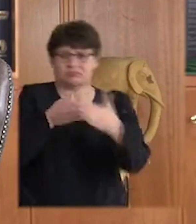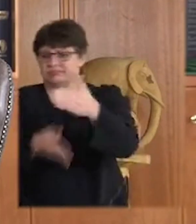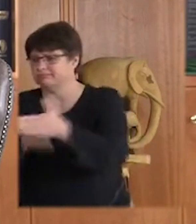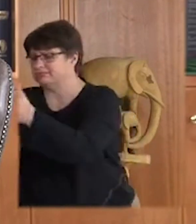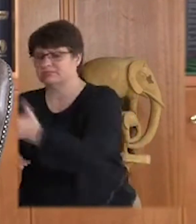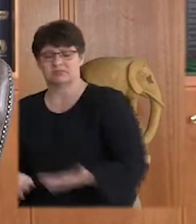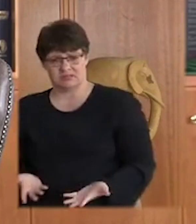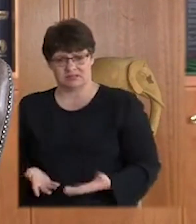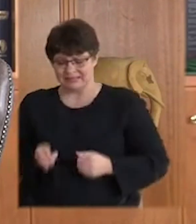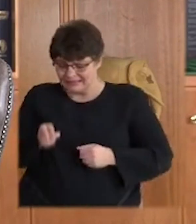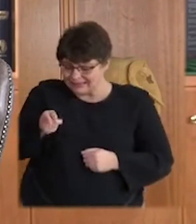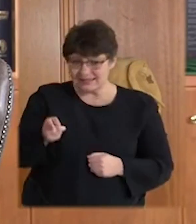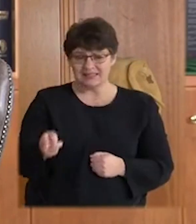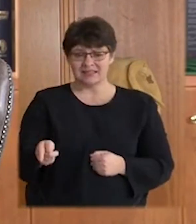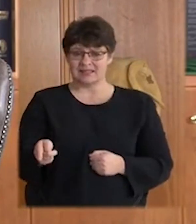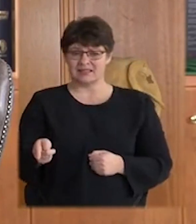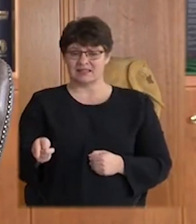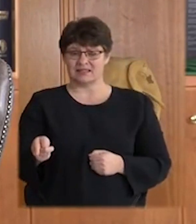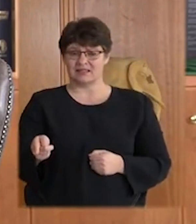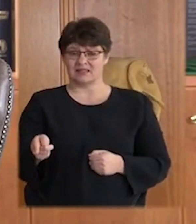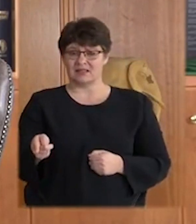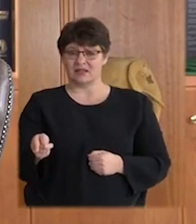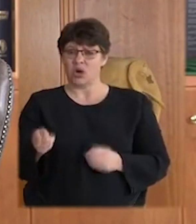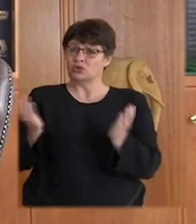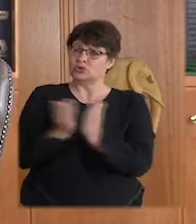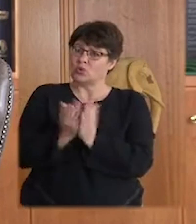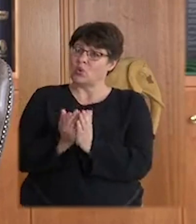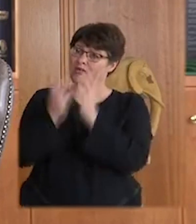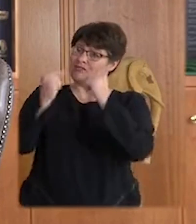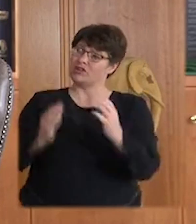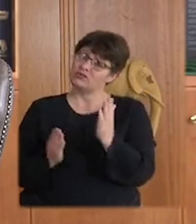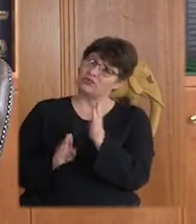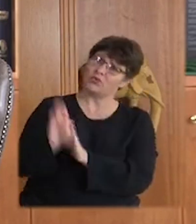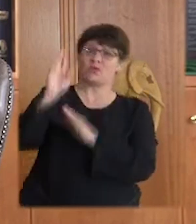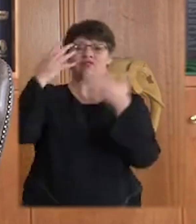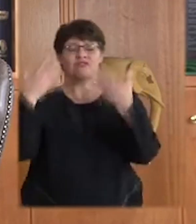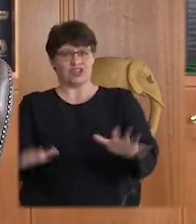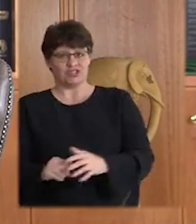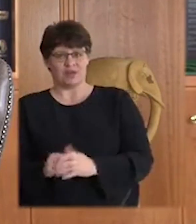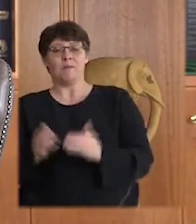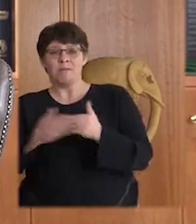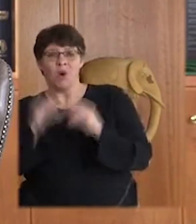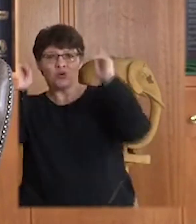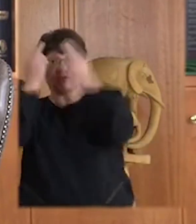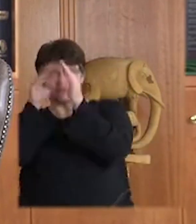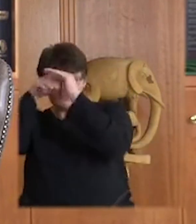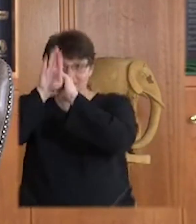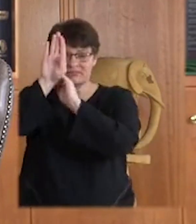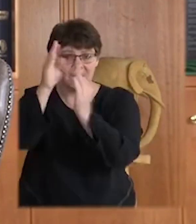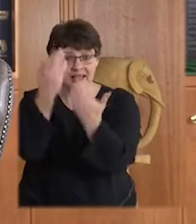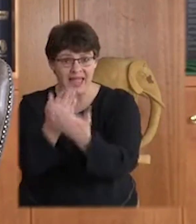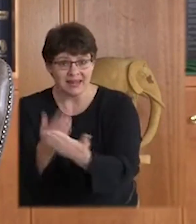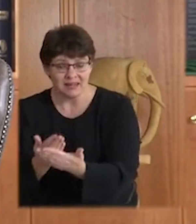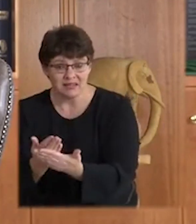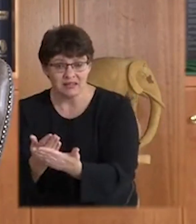For such a child, their chances of finishing school, of studying further,